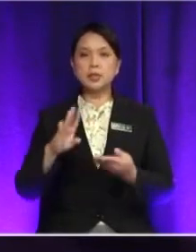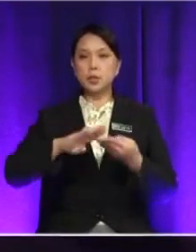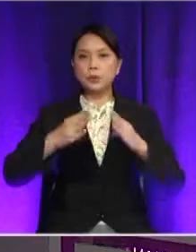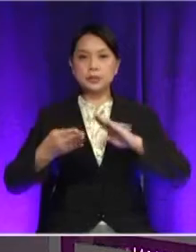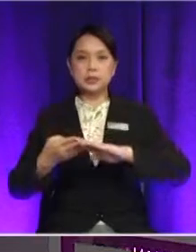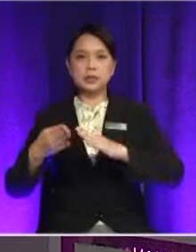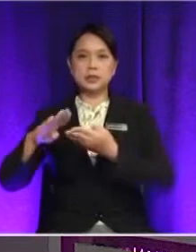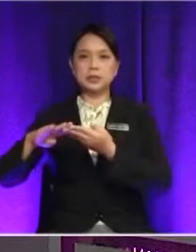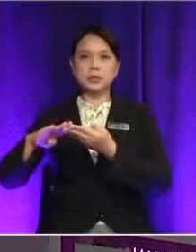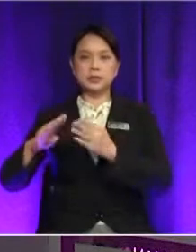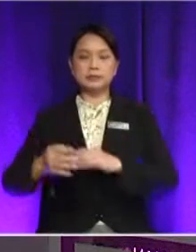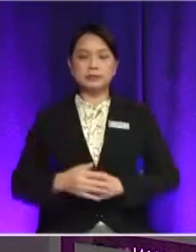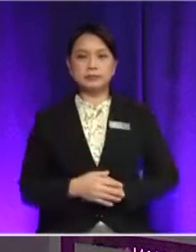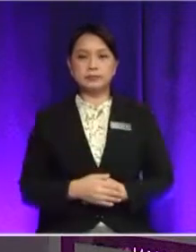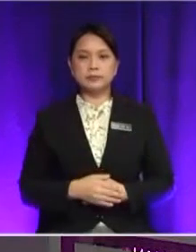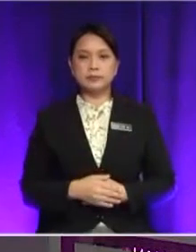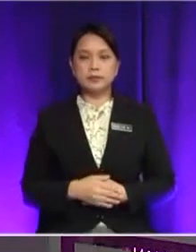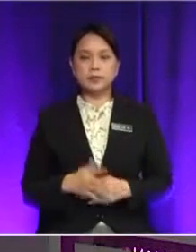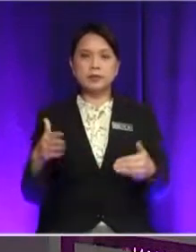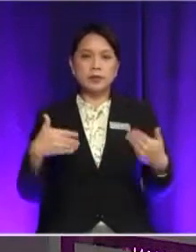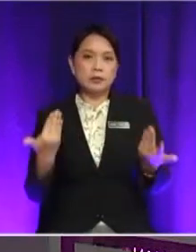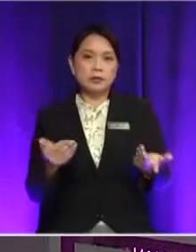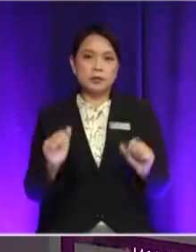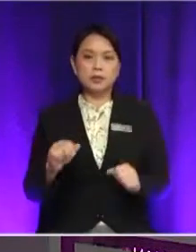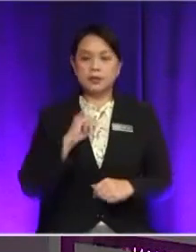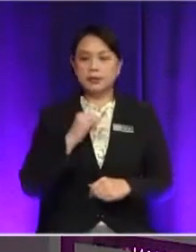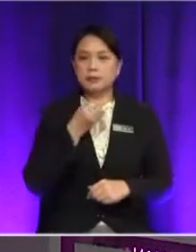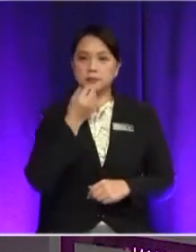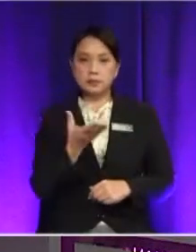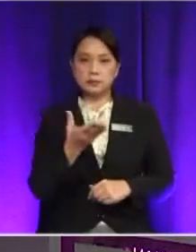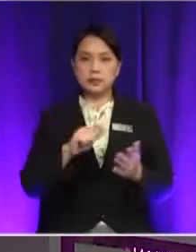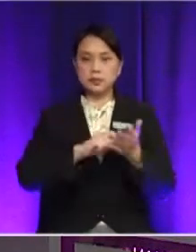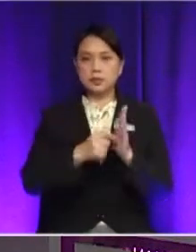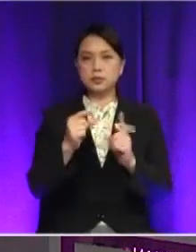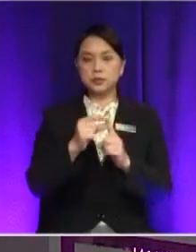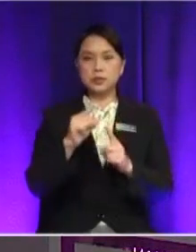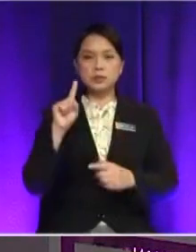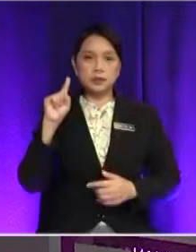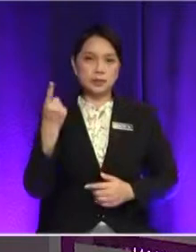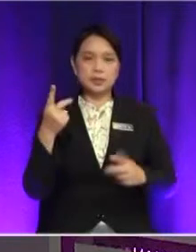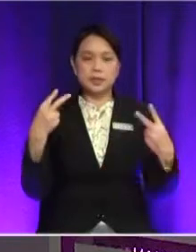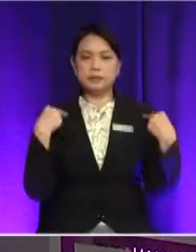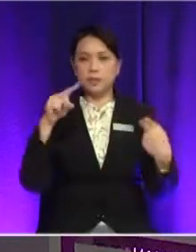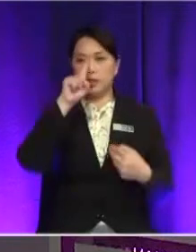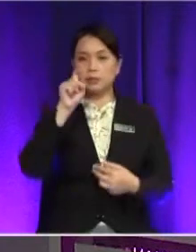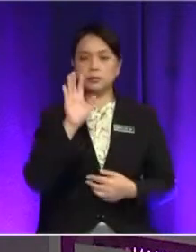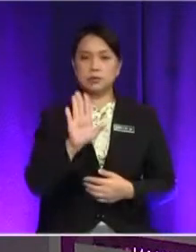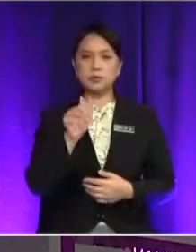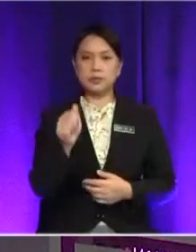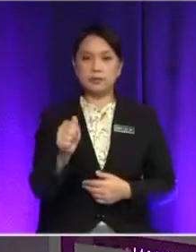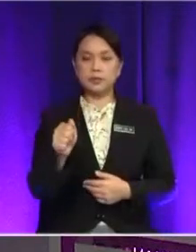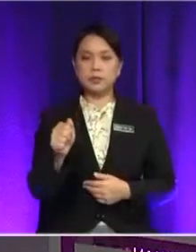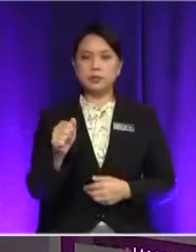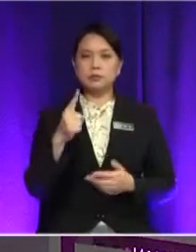out there. Madam, how can I tell what are the keywords? Easy. You just have to ask yourself, what is this sentence trying to tell